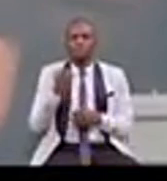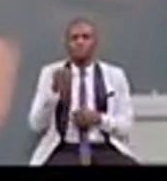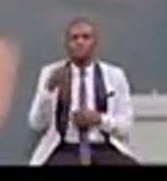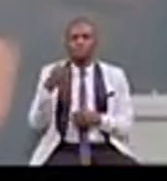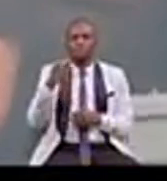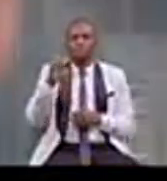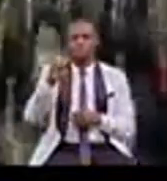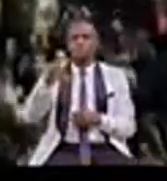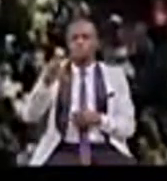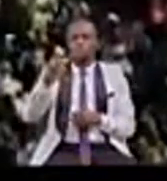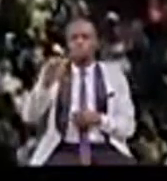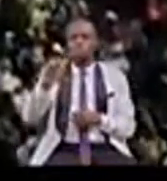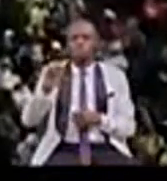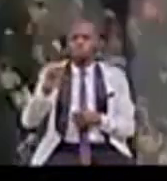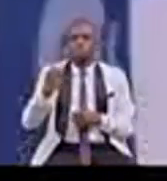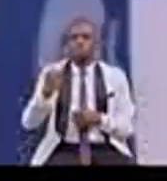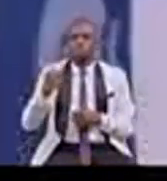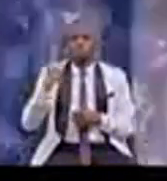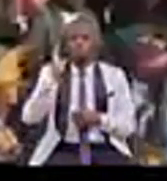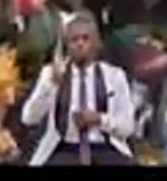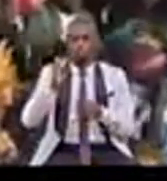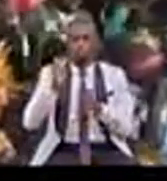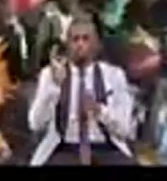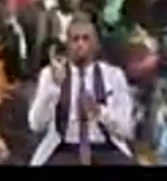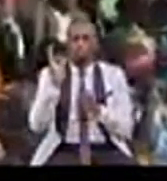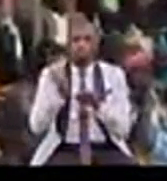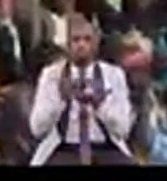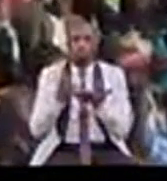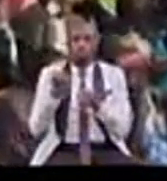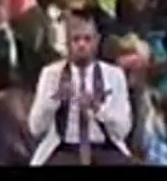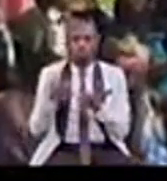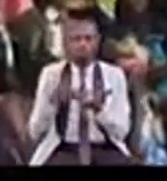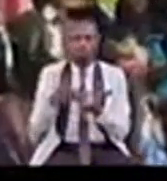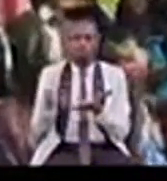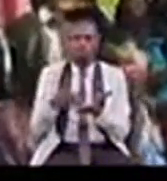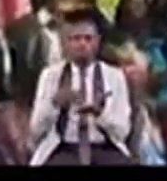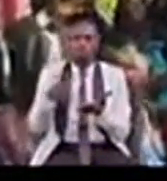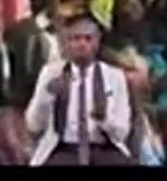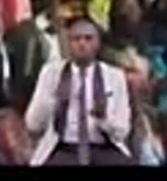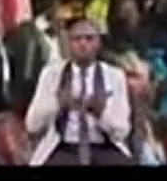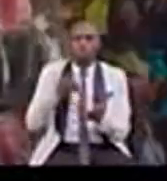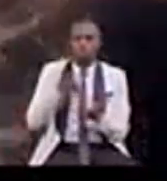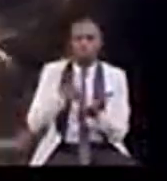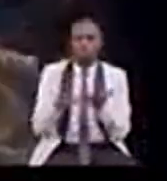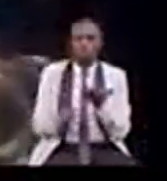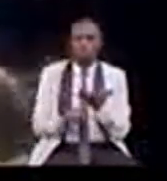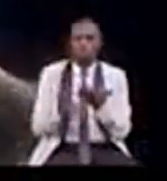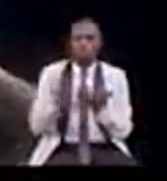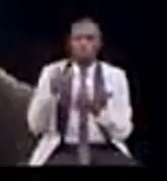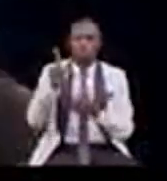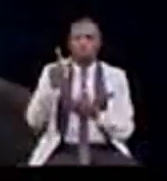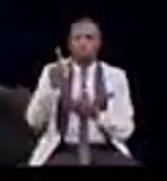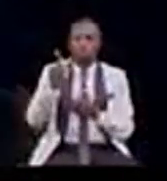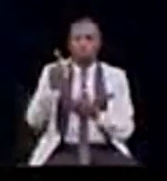in songs. Tell everyone, everywhere, this December 2023.